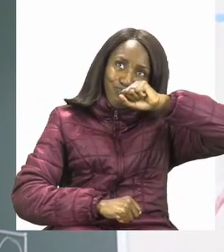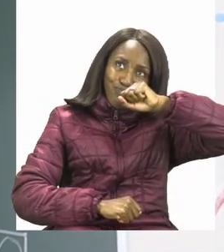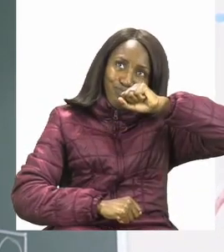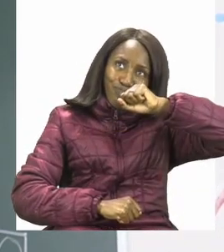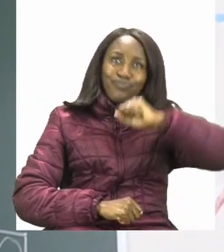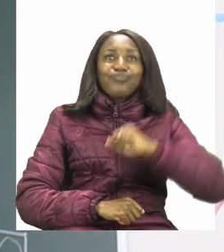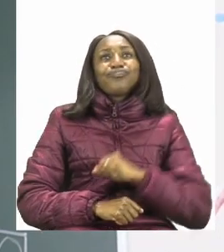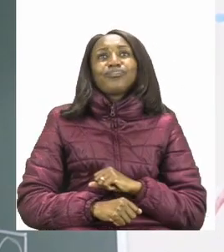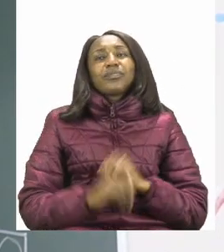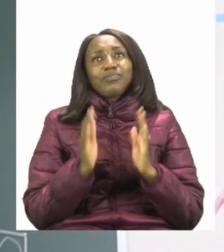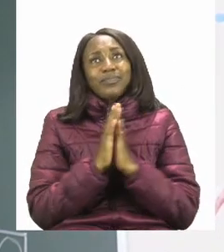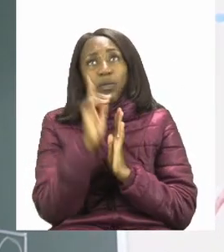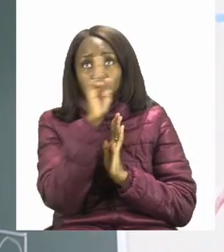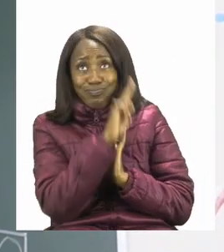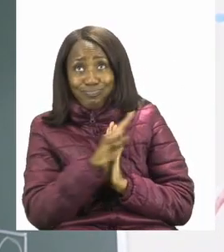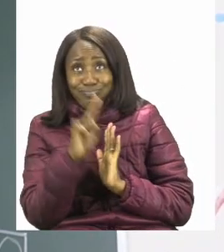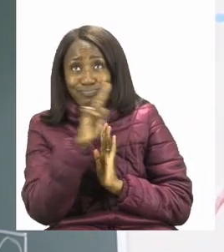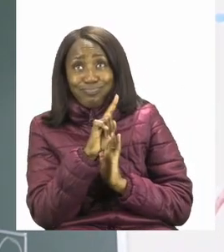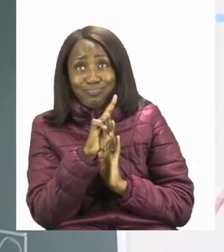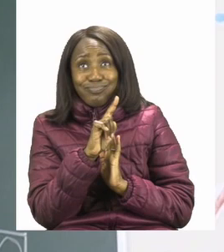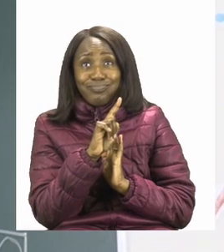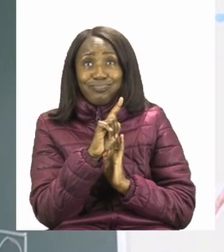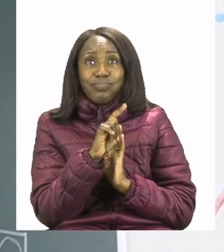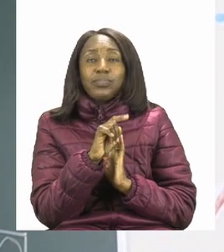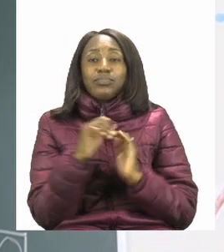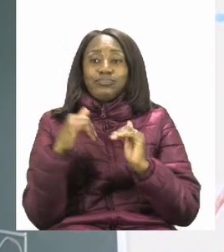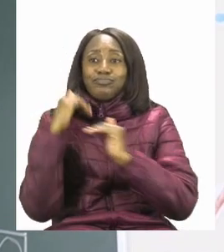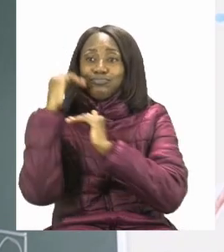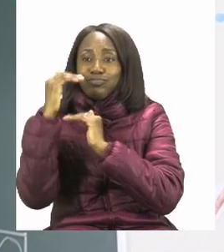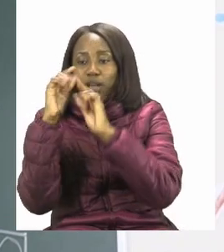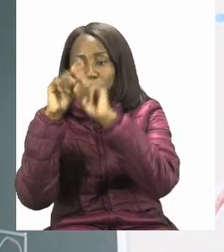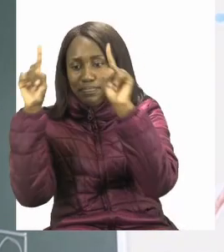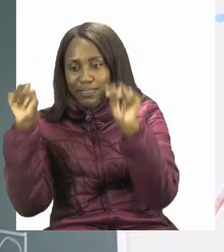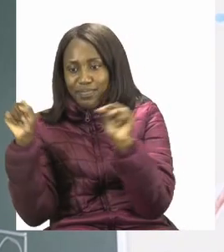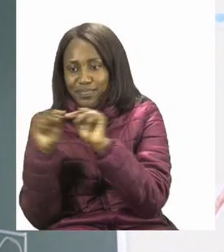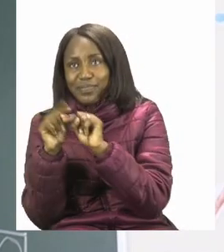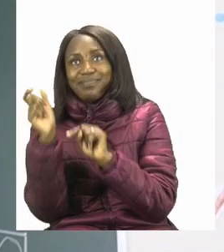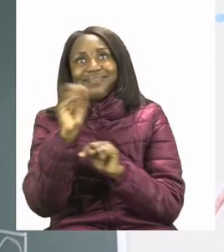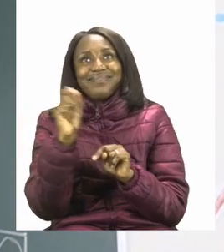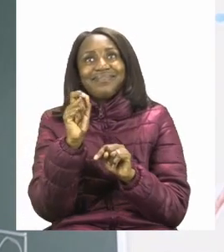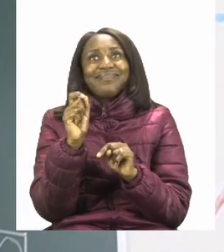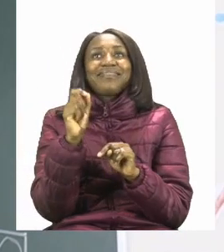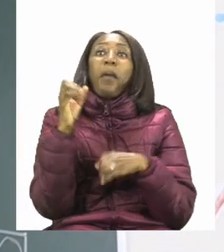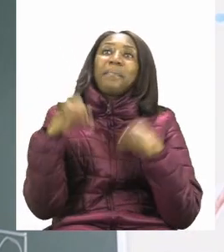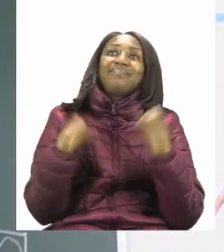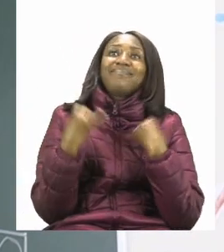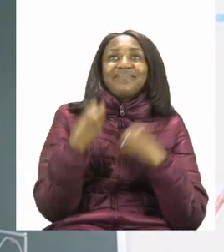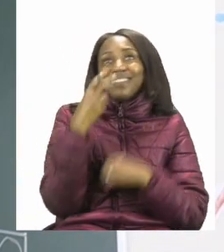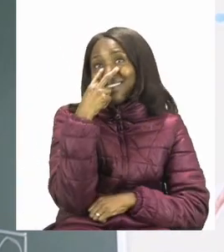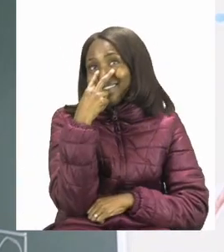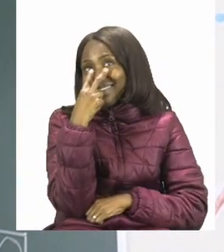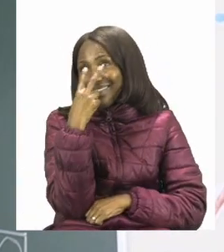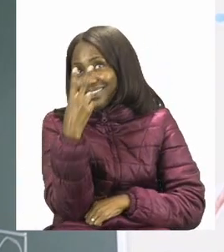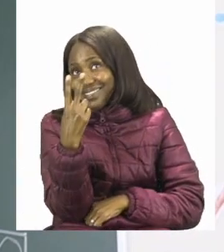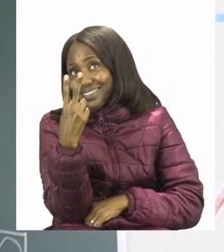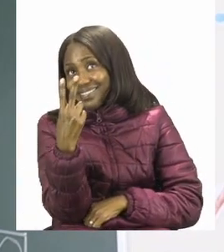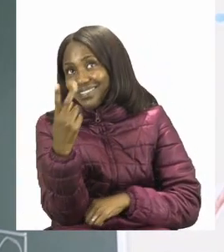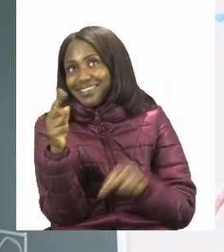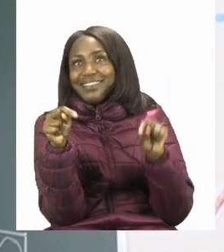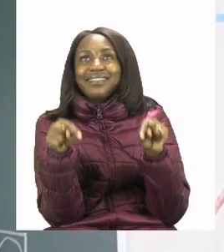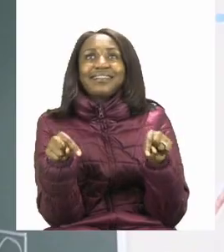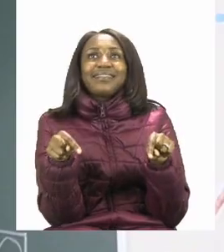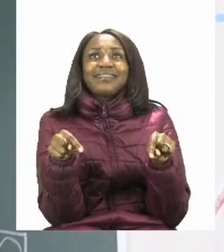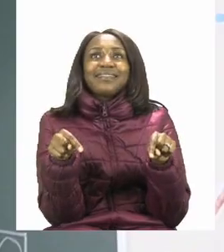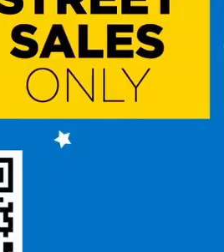to circle before you write it in the box. Have fun, and I'll see you when you're done after the advert